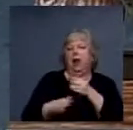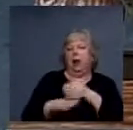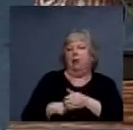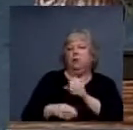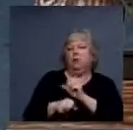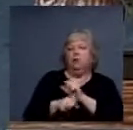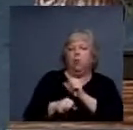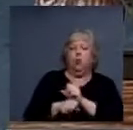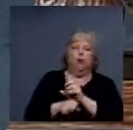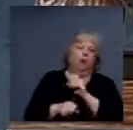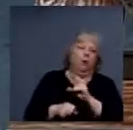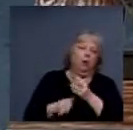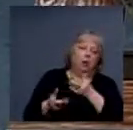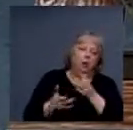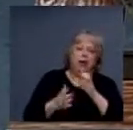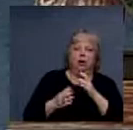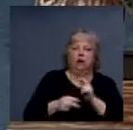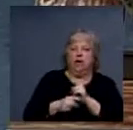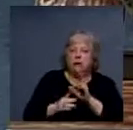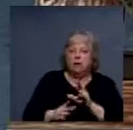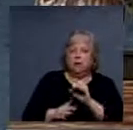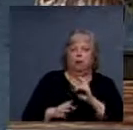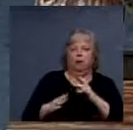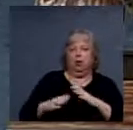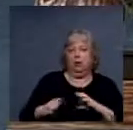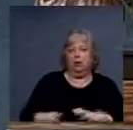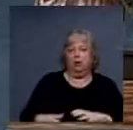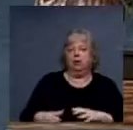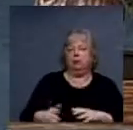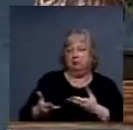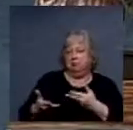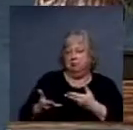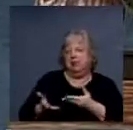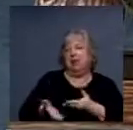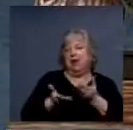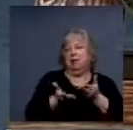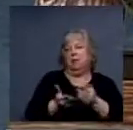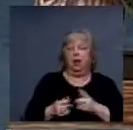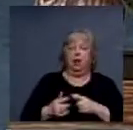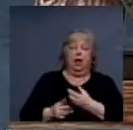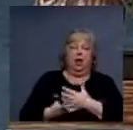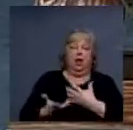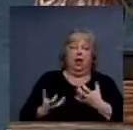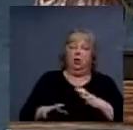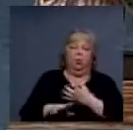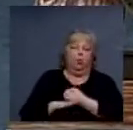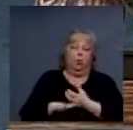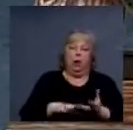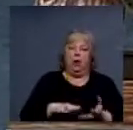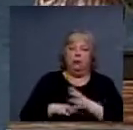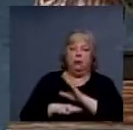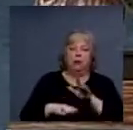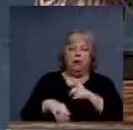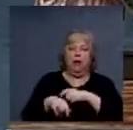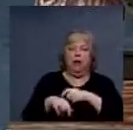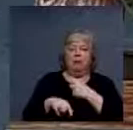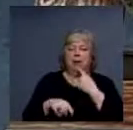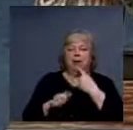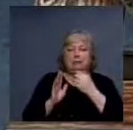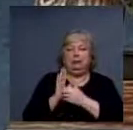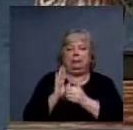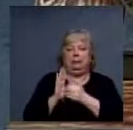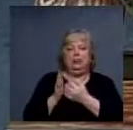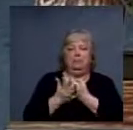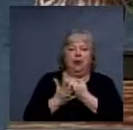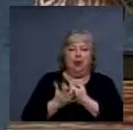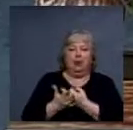your clients or customers there. I don't want to waste the board's time by just reciting